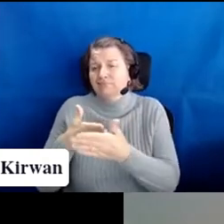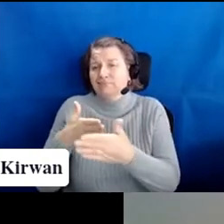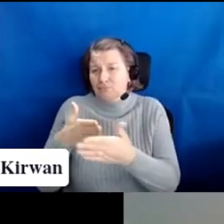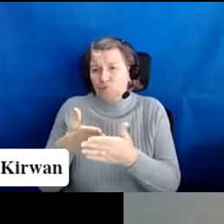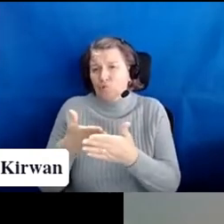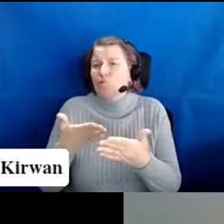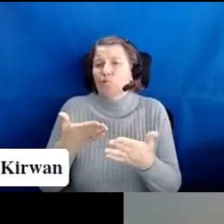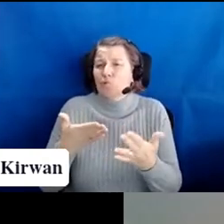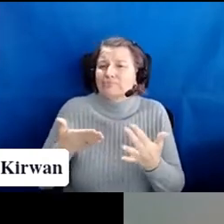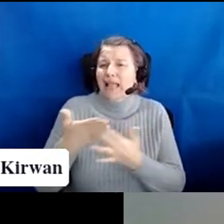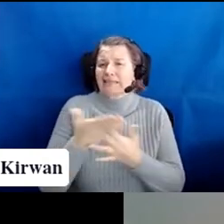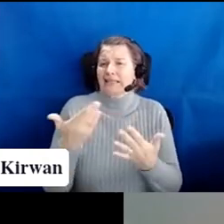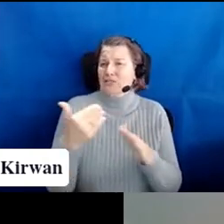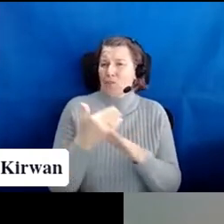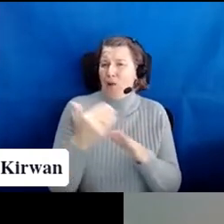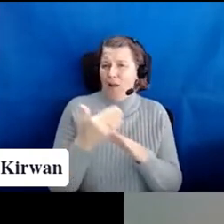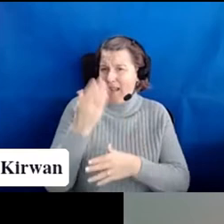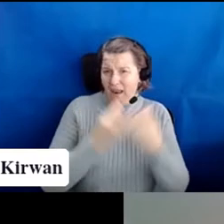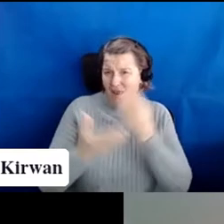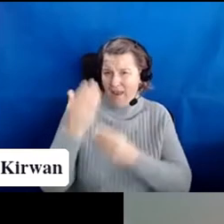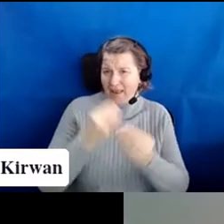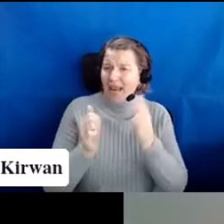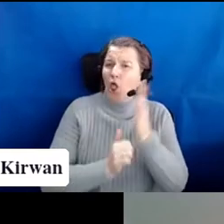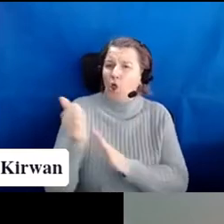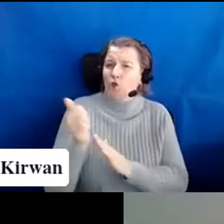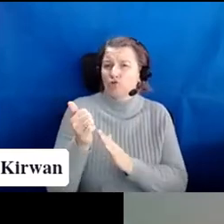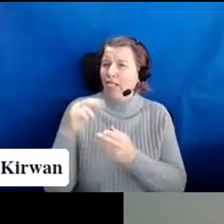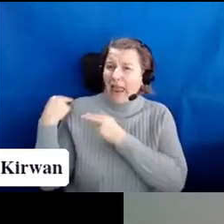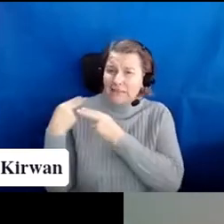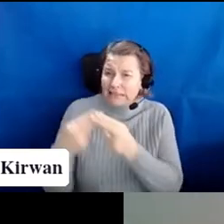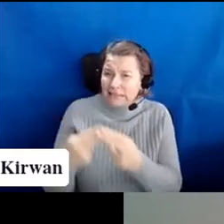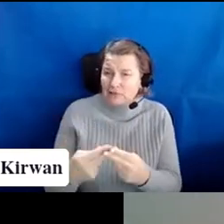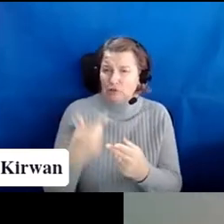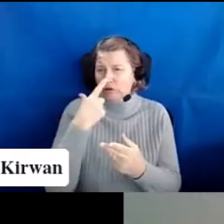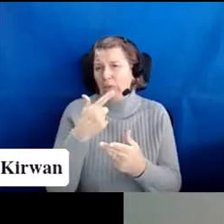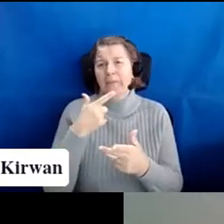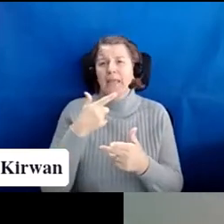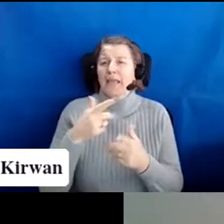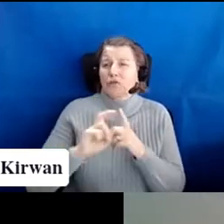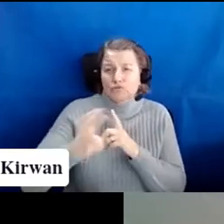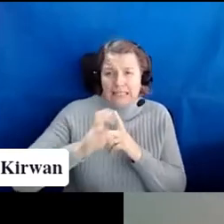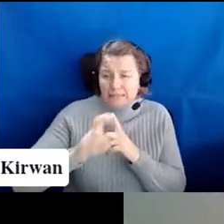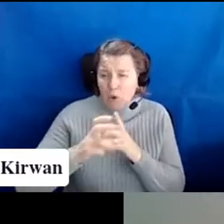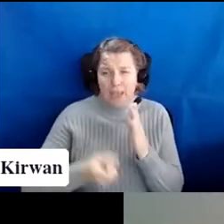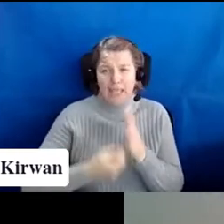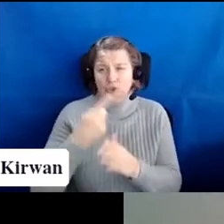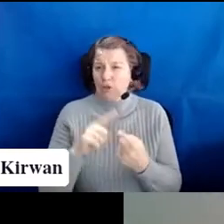work and learning in cultural heritage. And those could be transport issues, it could be